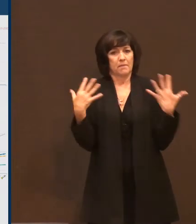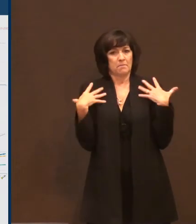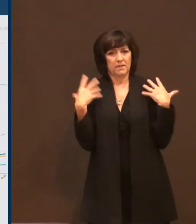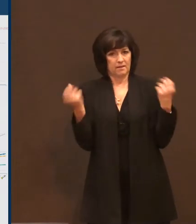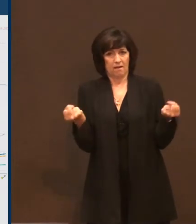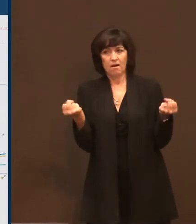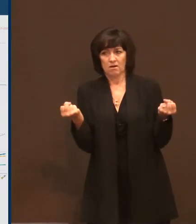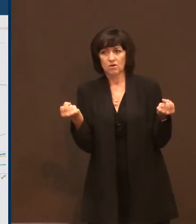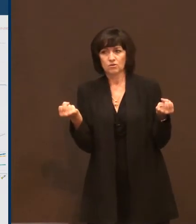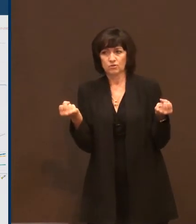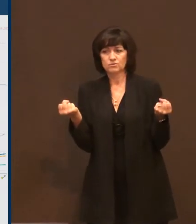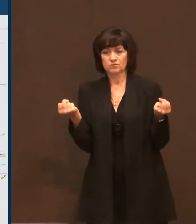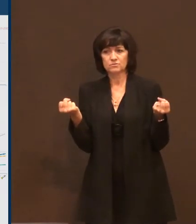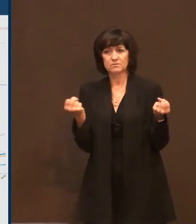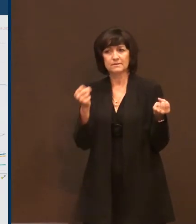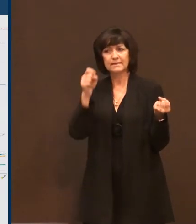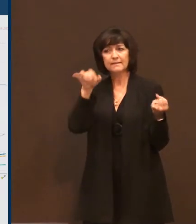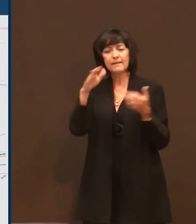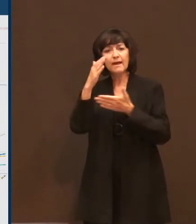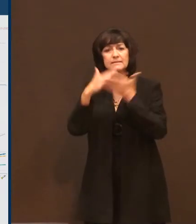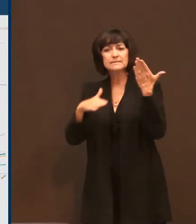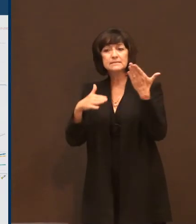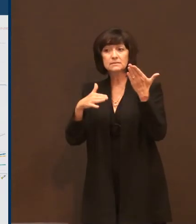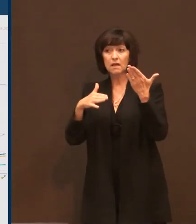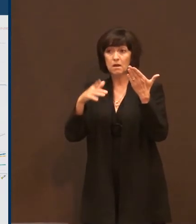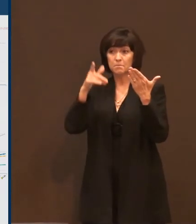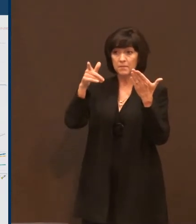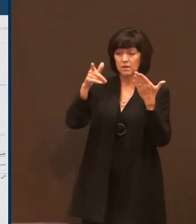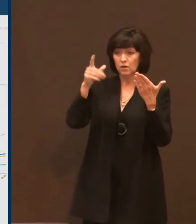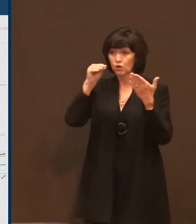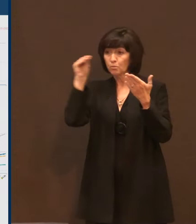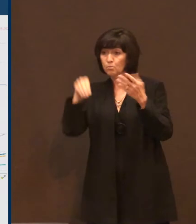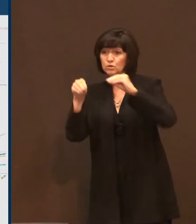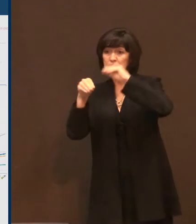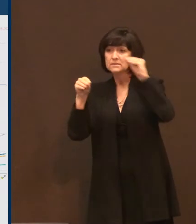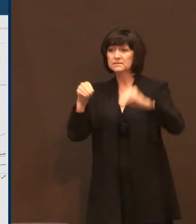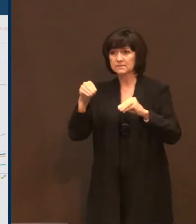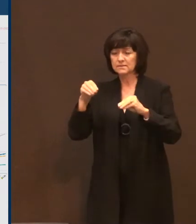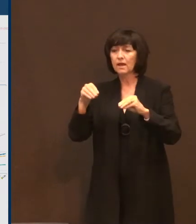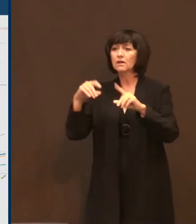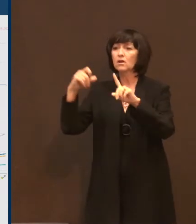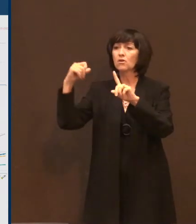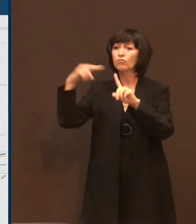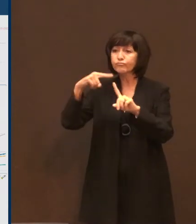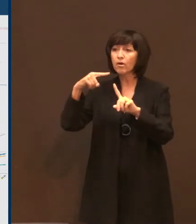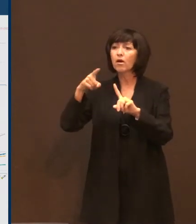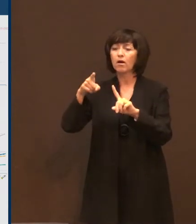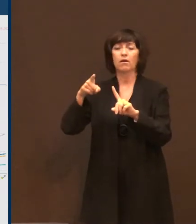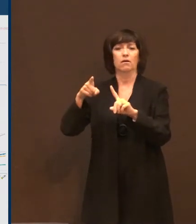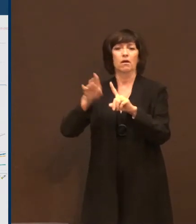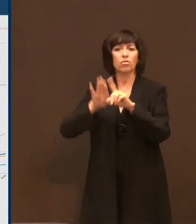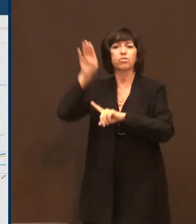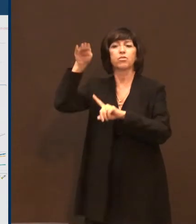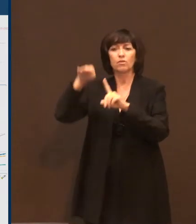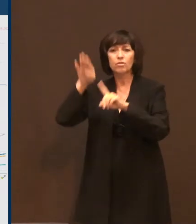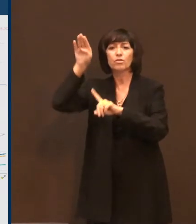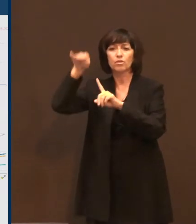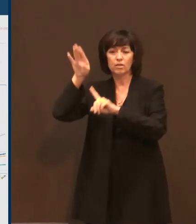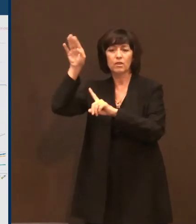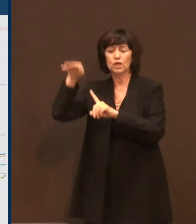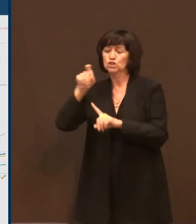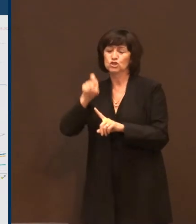just triggers some sort of recognition, and it should be a more thoughtful process than